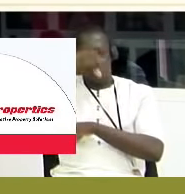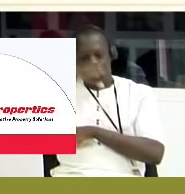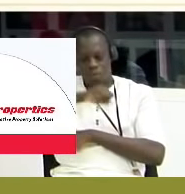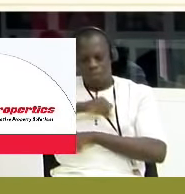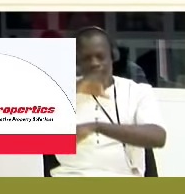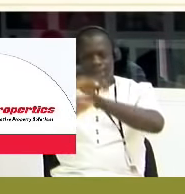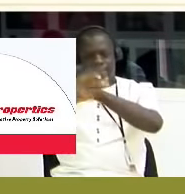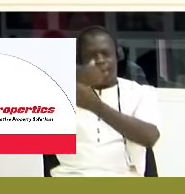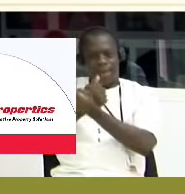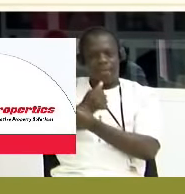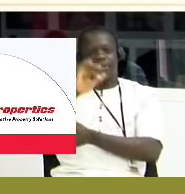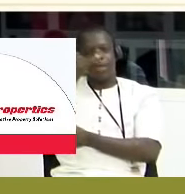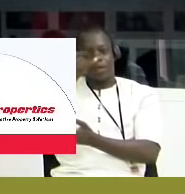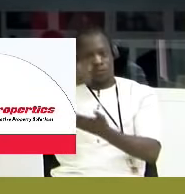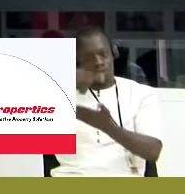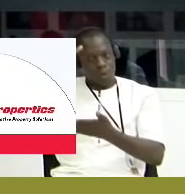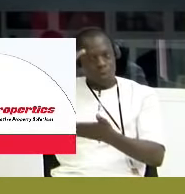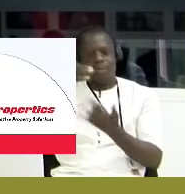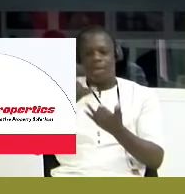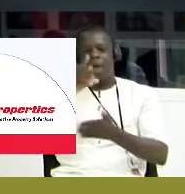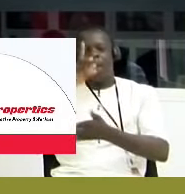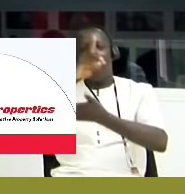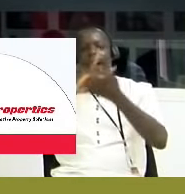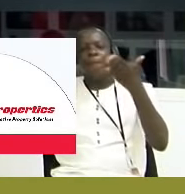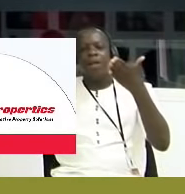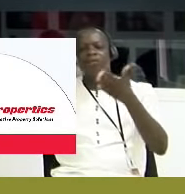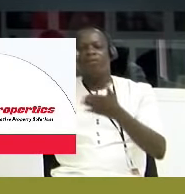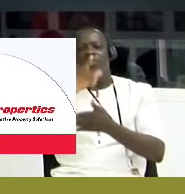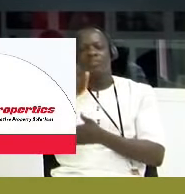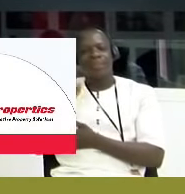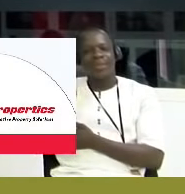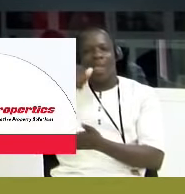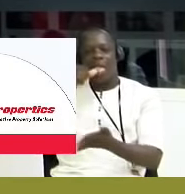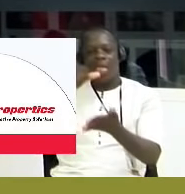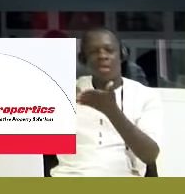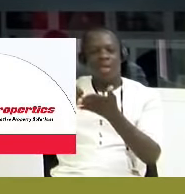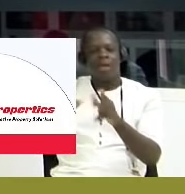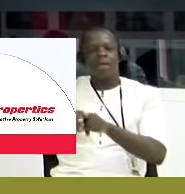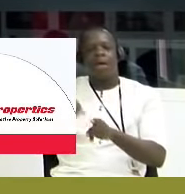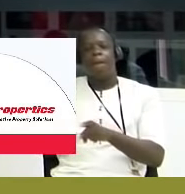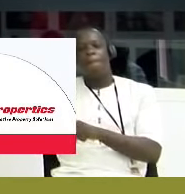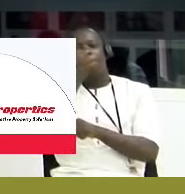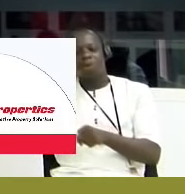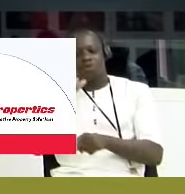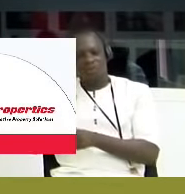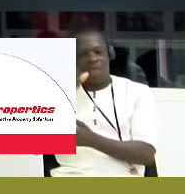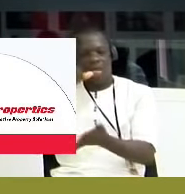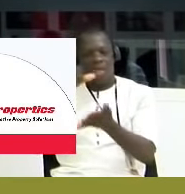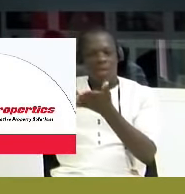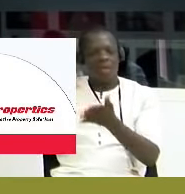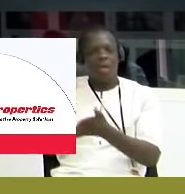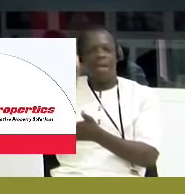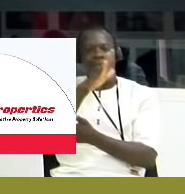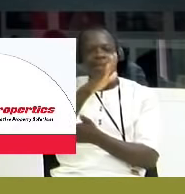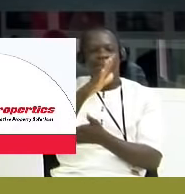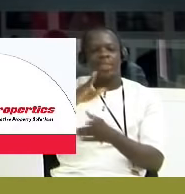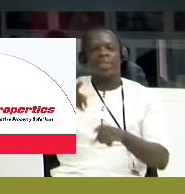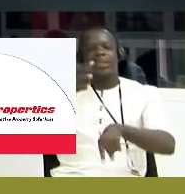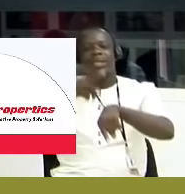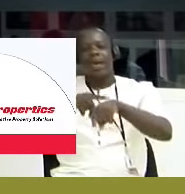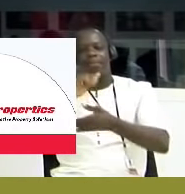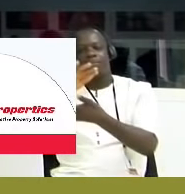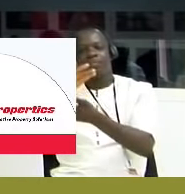And so apart from that letter, well, as a result of that letter, did you at any point receive any kind